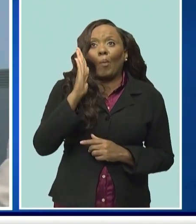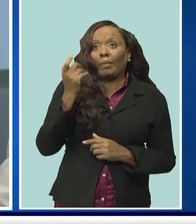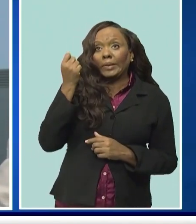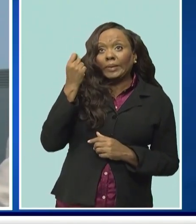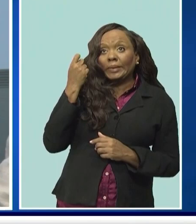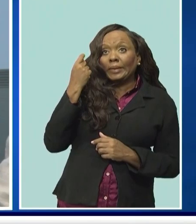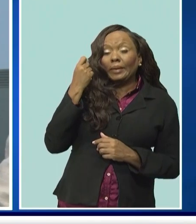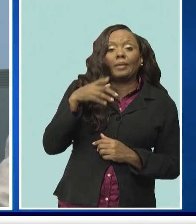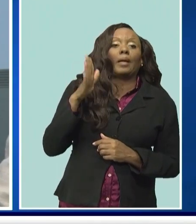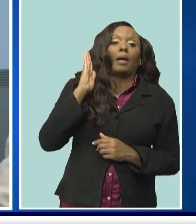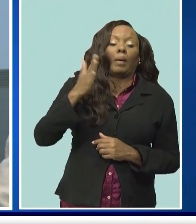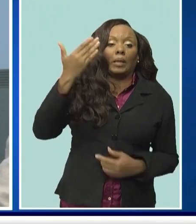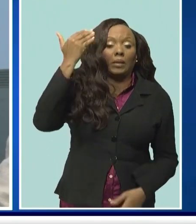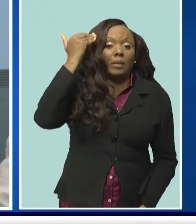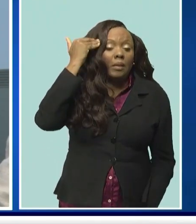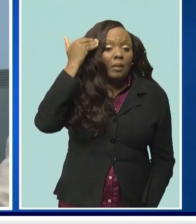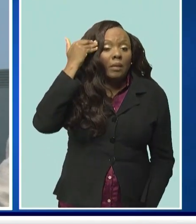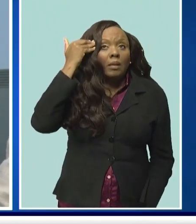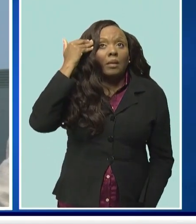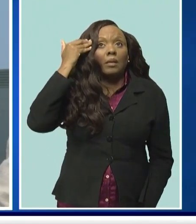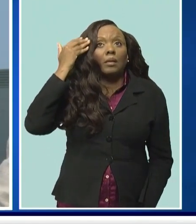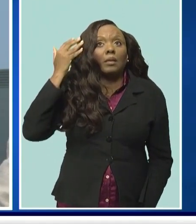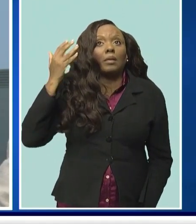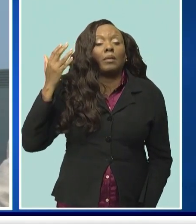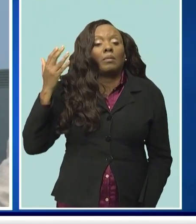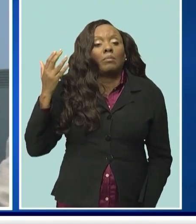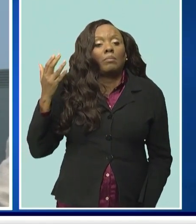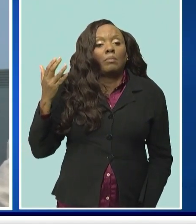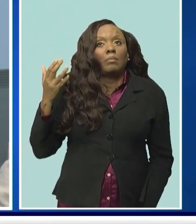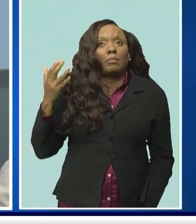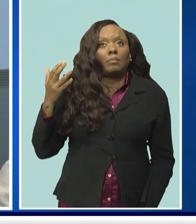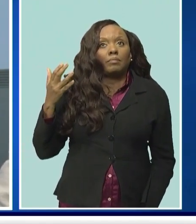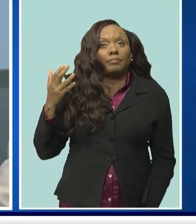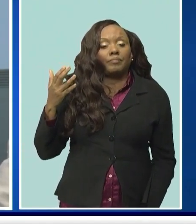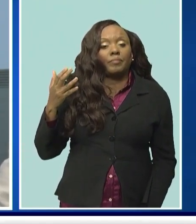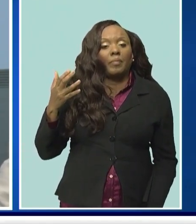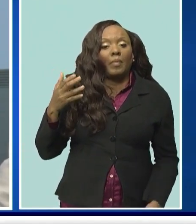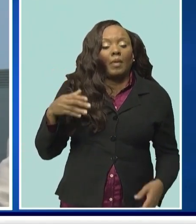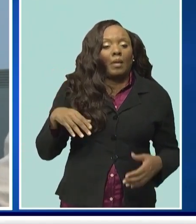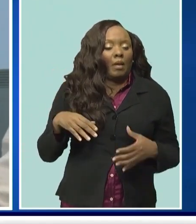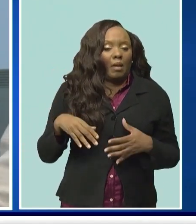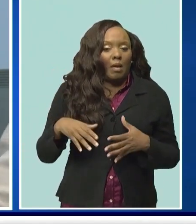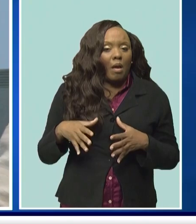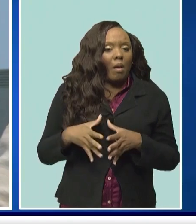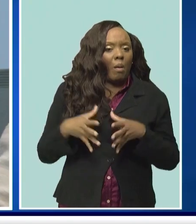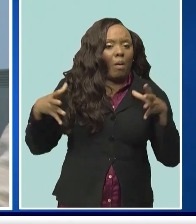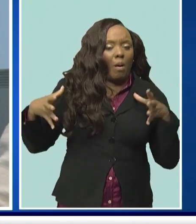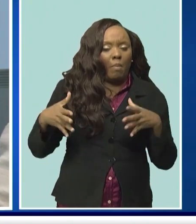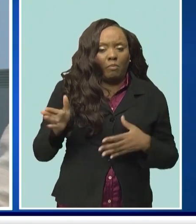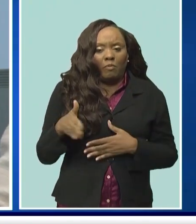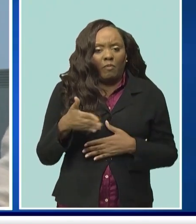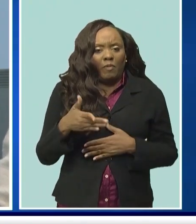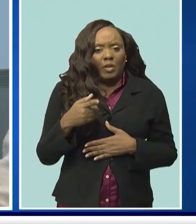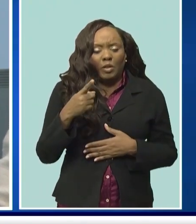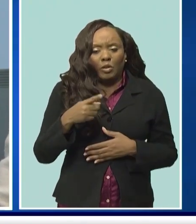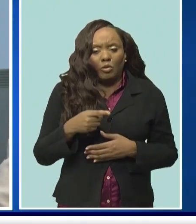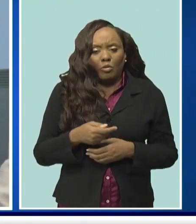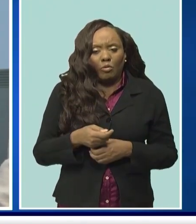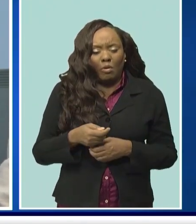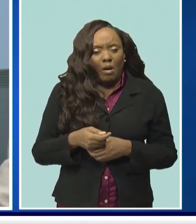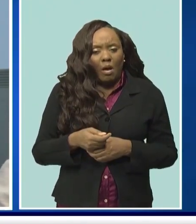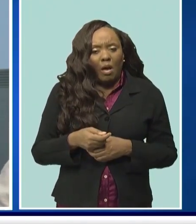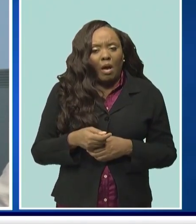that the size of catch will be detrimental to the whole sustainability of our